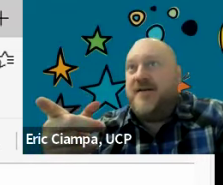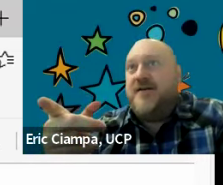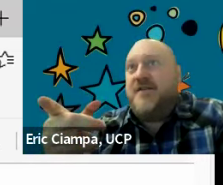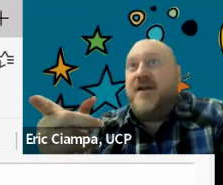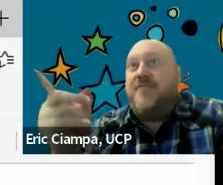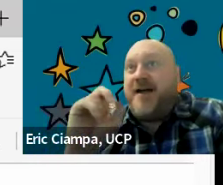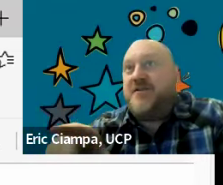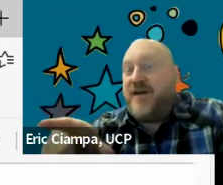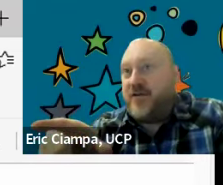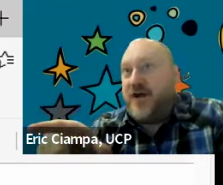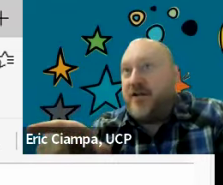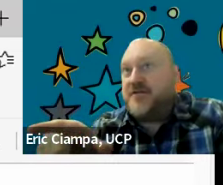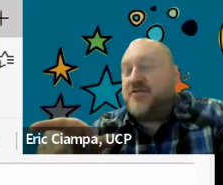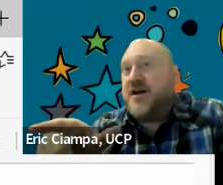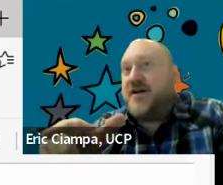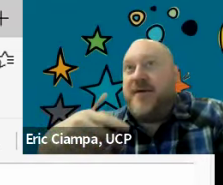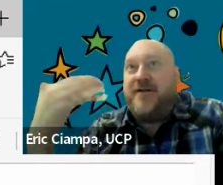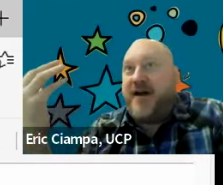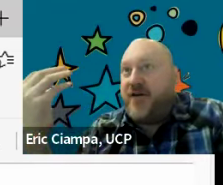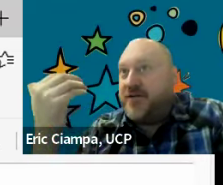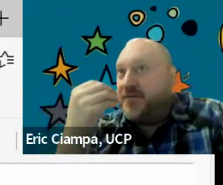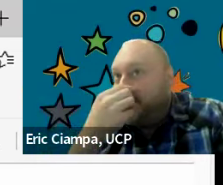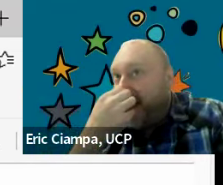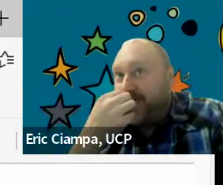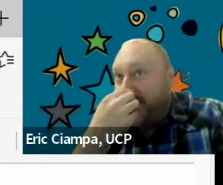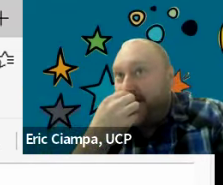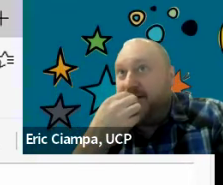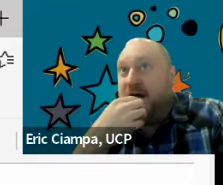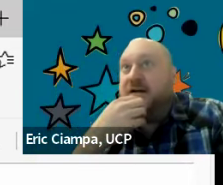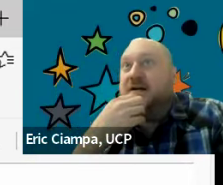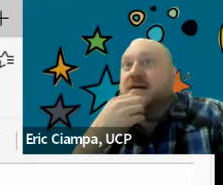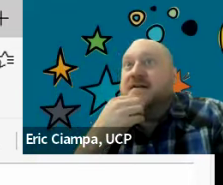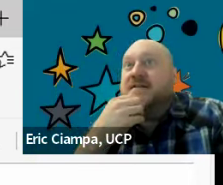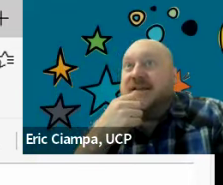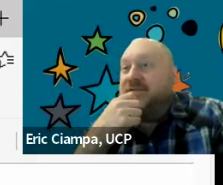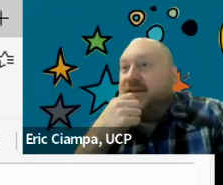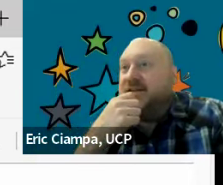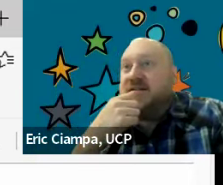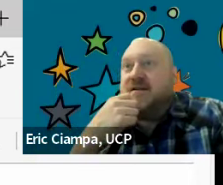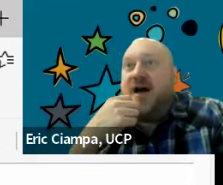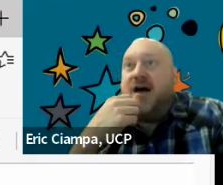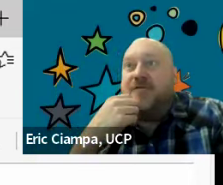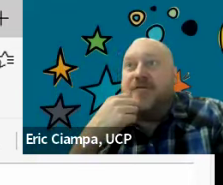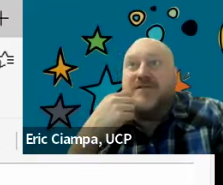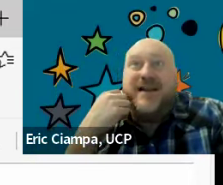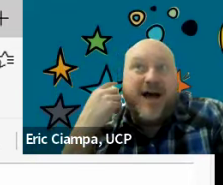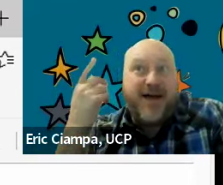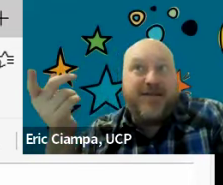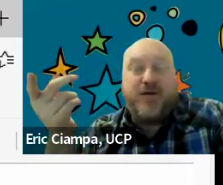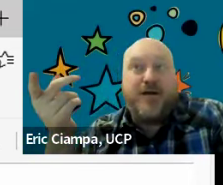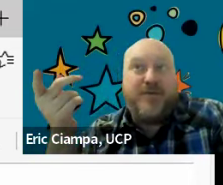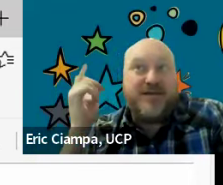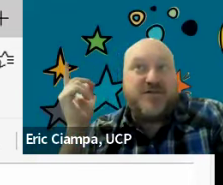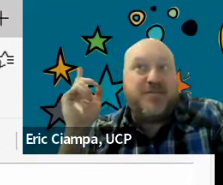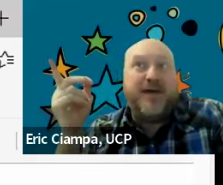fund. So then you have matching federal dollars. So you're talking about a $500 million savings for folks not